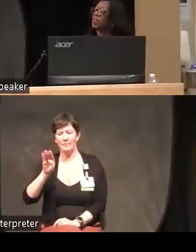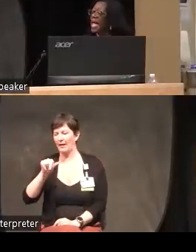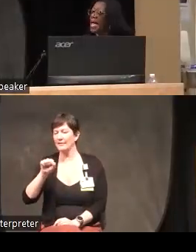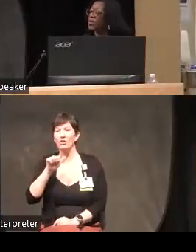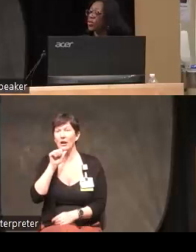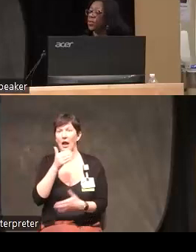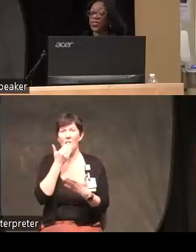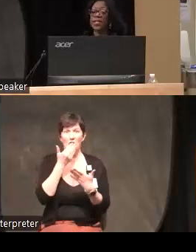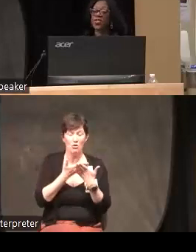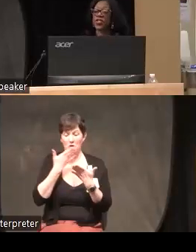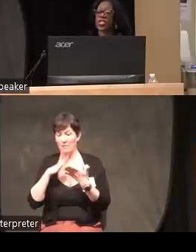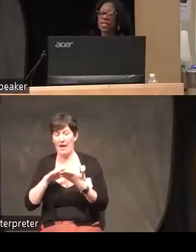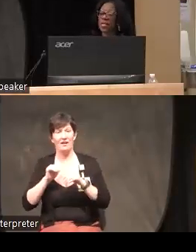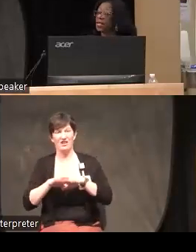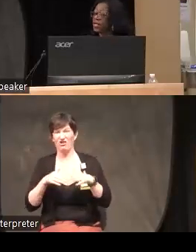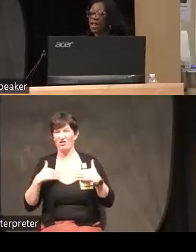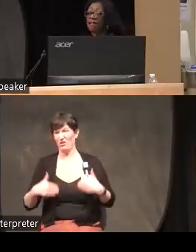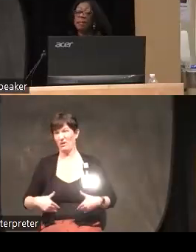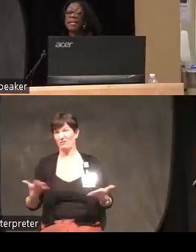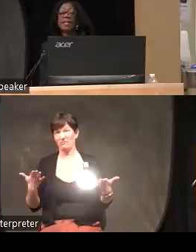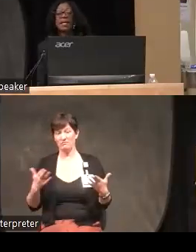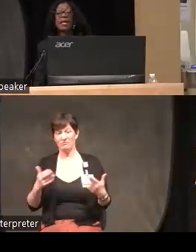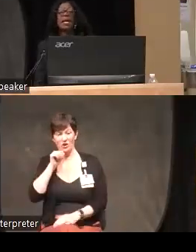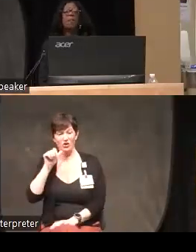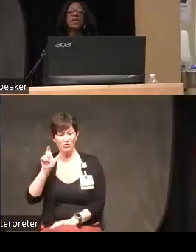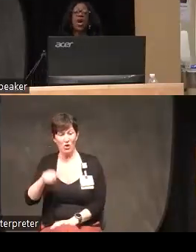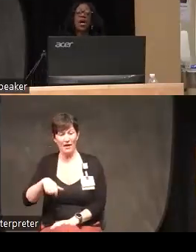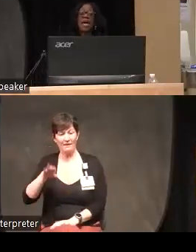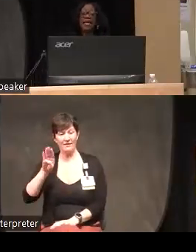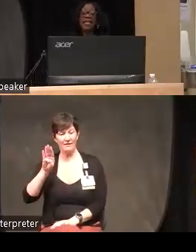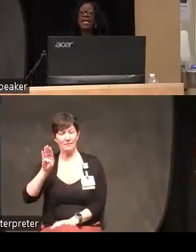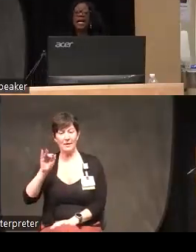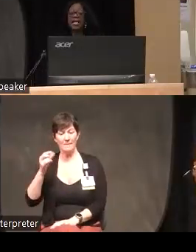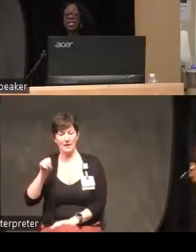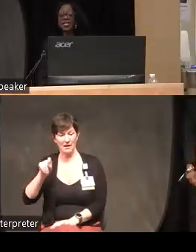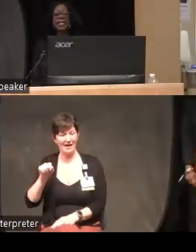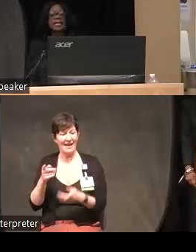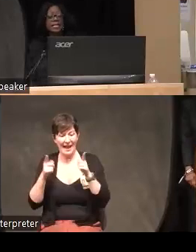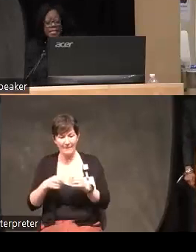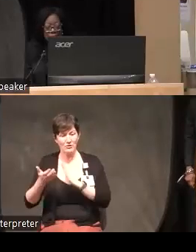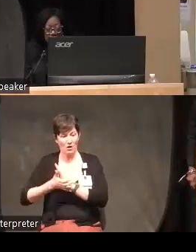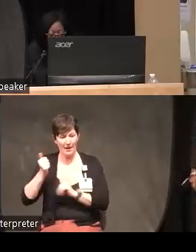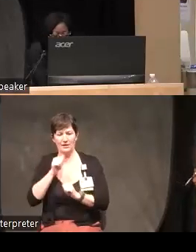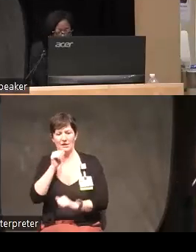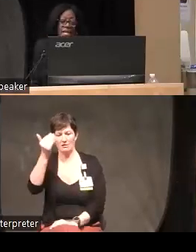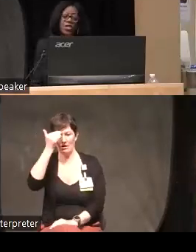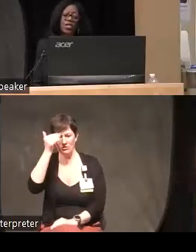neither bad nor good per se, they're just human. You don't have to be a bigot. It operates automatically, unconsciously,